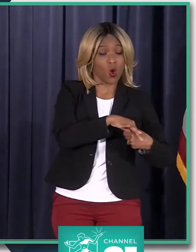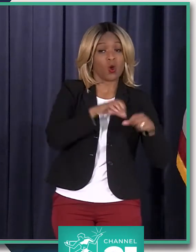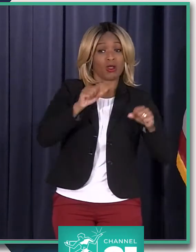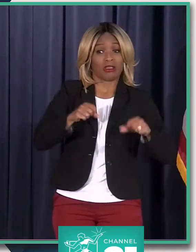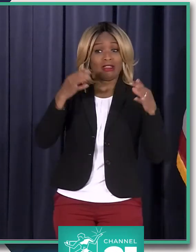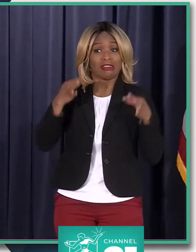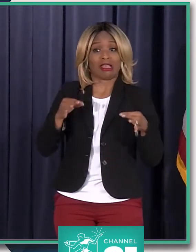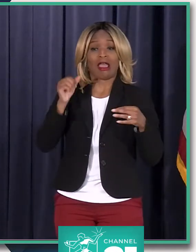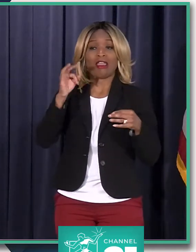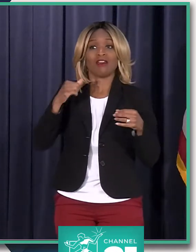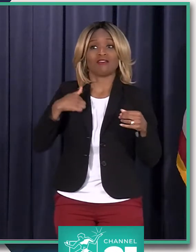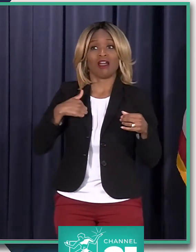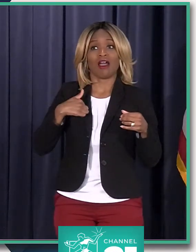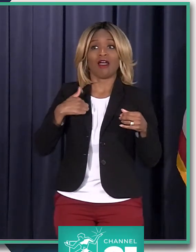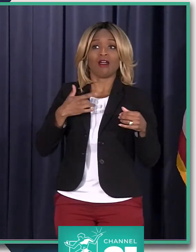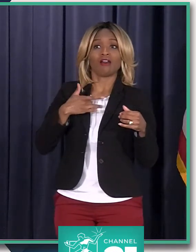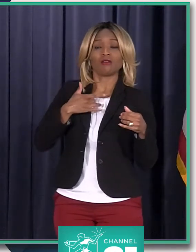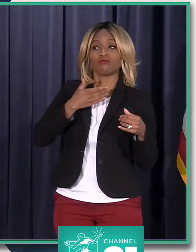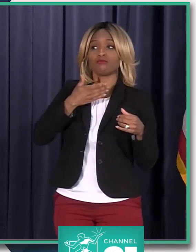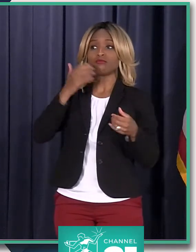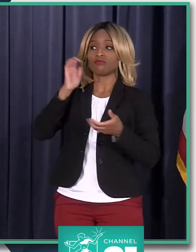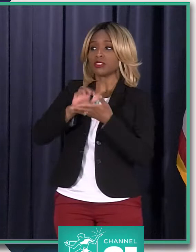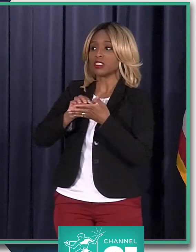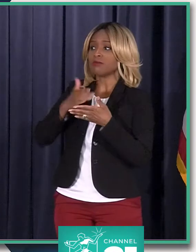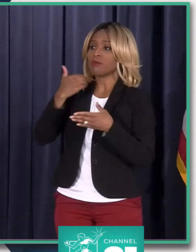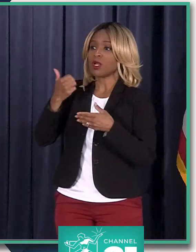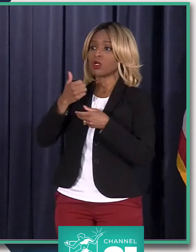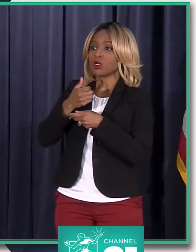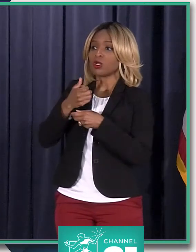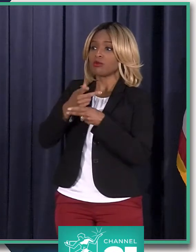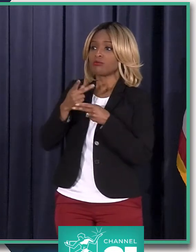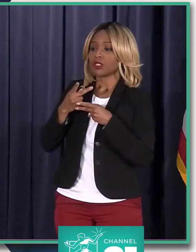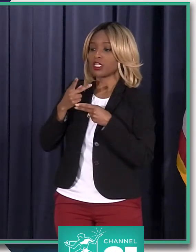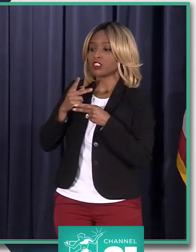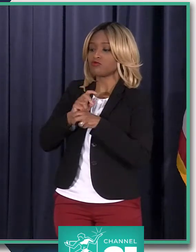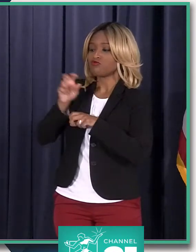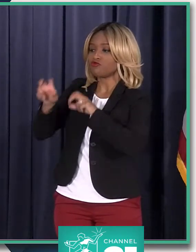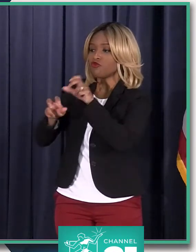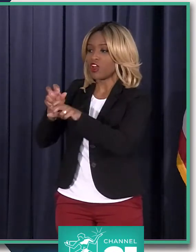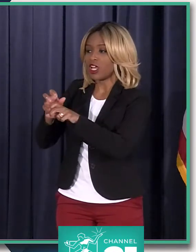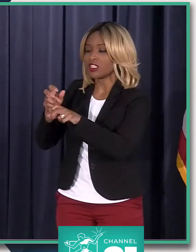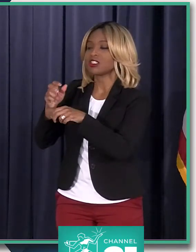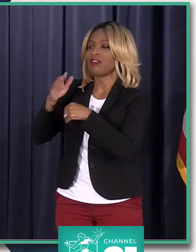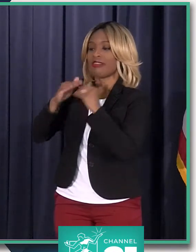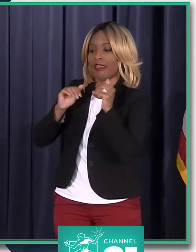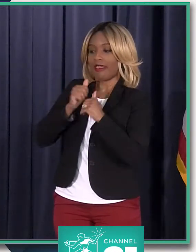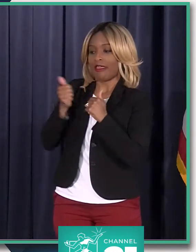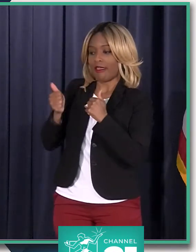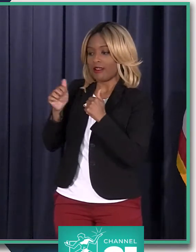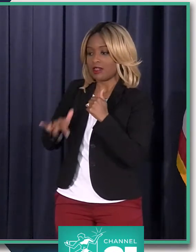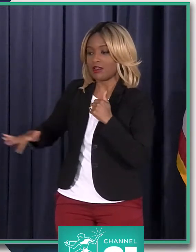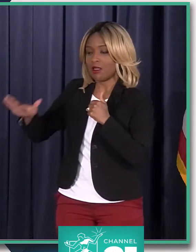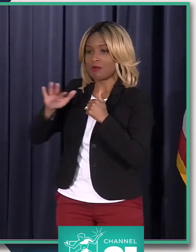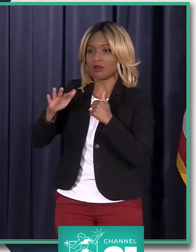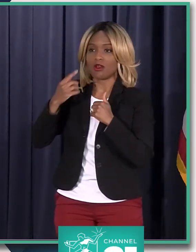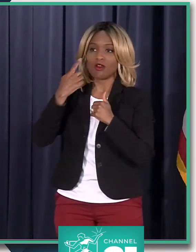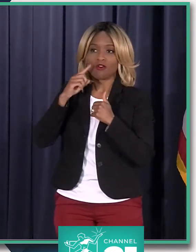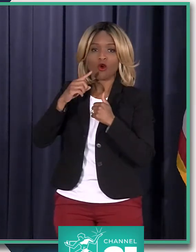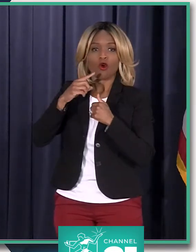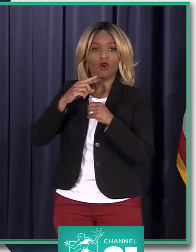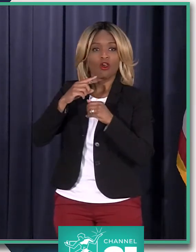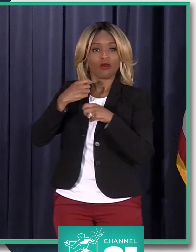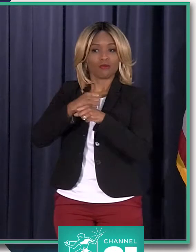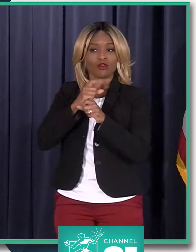there is a better place to invest than in our neighborhoods to create an environment for our children where they're safe,